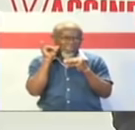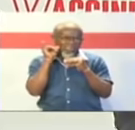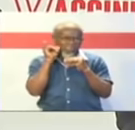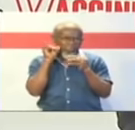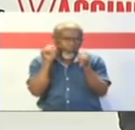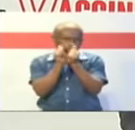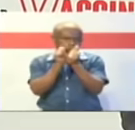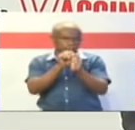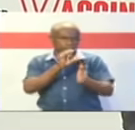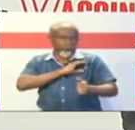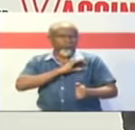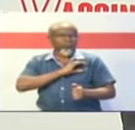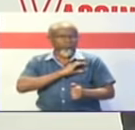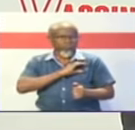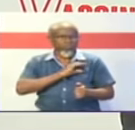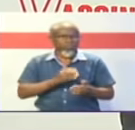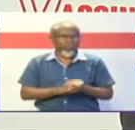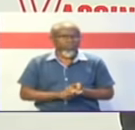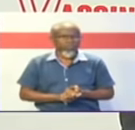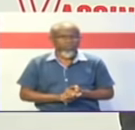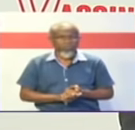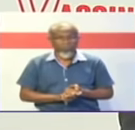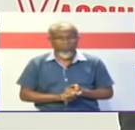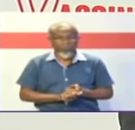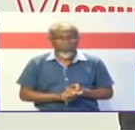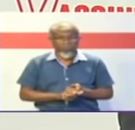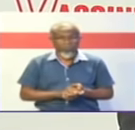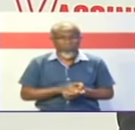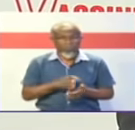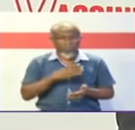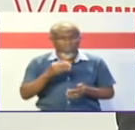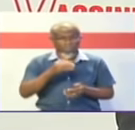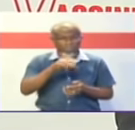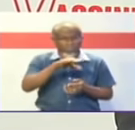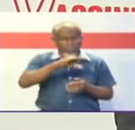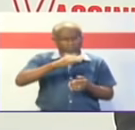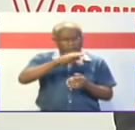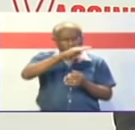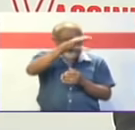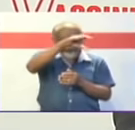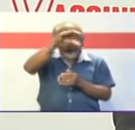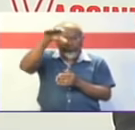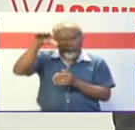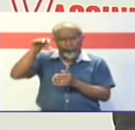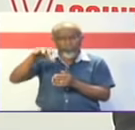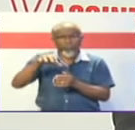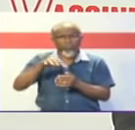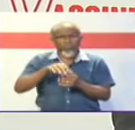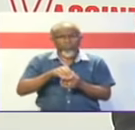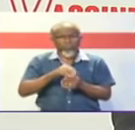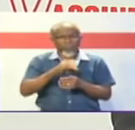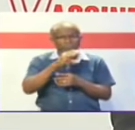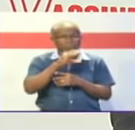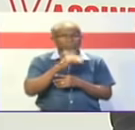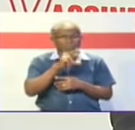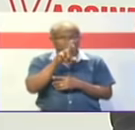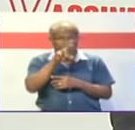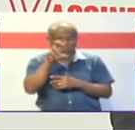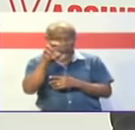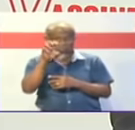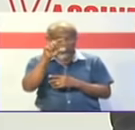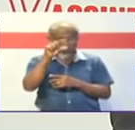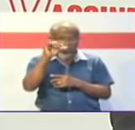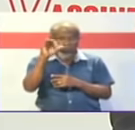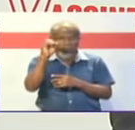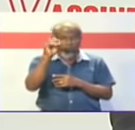with the Trinidad and Tobago Police Service, the regional corporations, as well as my public health inspectorate to discuss enforcement